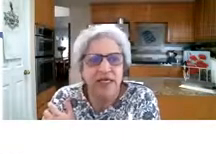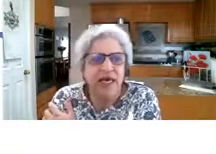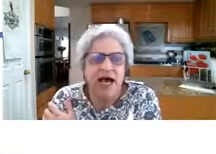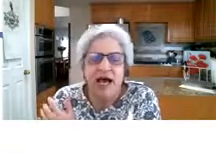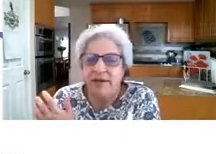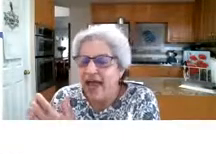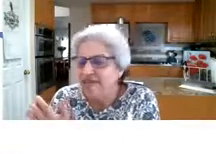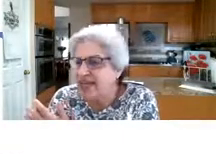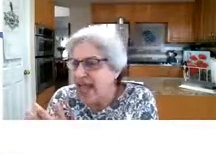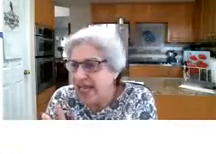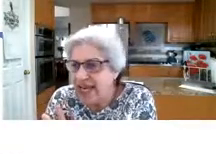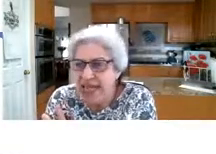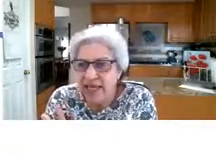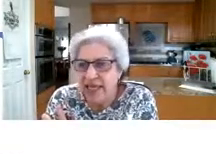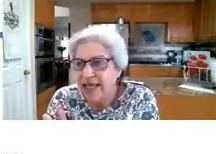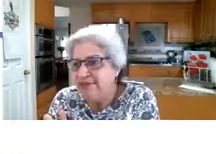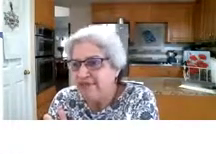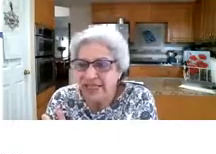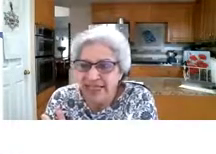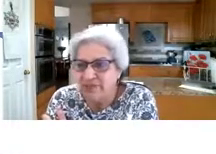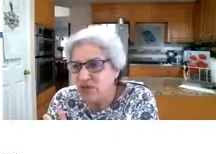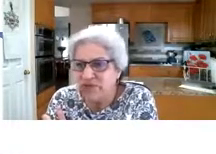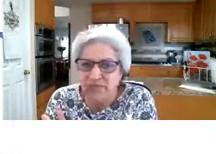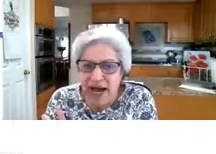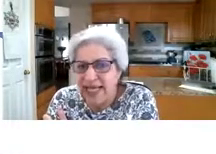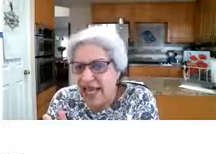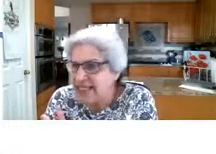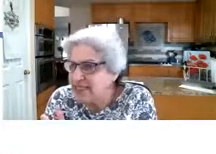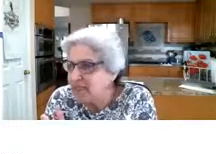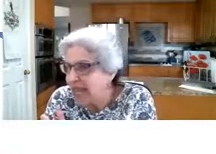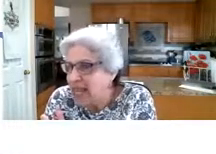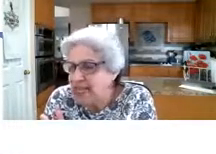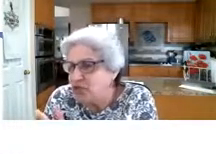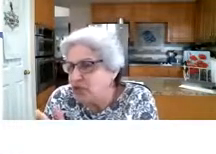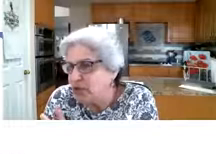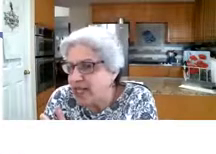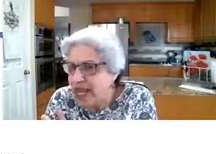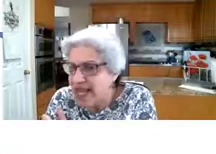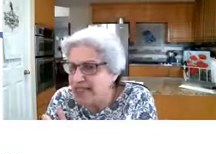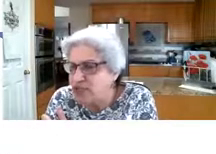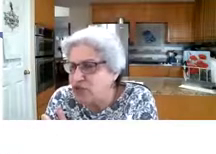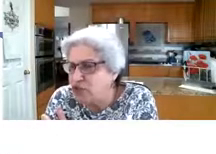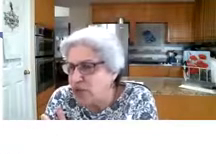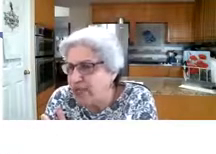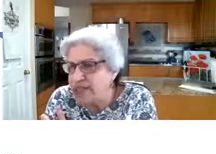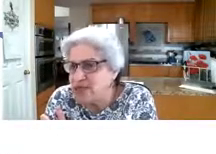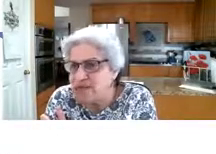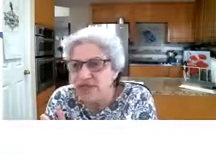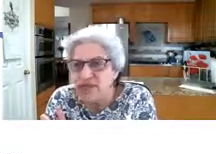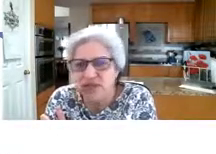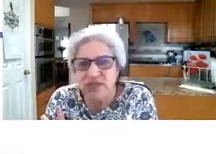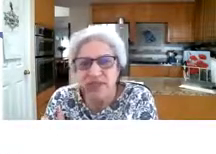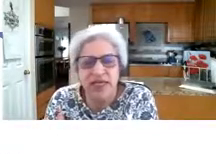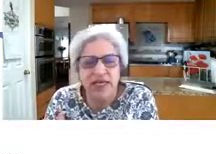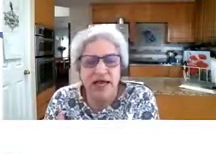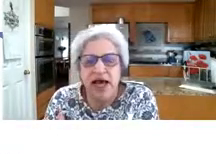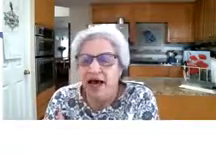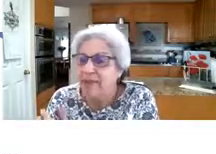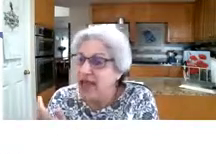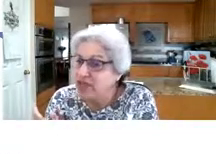swollen, having a headache, feeling some sort of body aches and pains or aches in your joints or